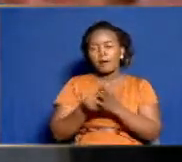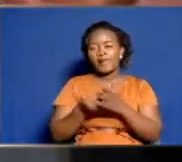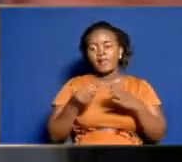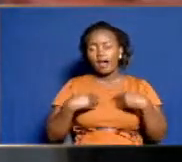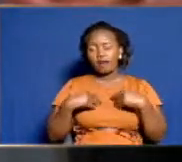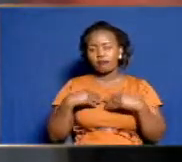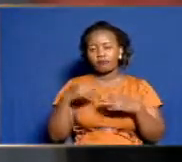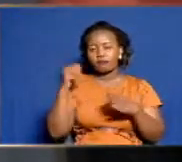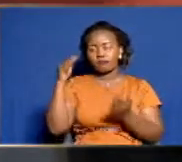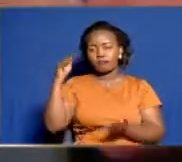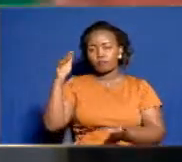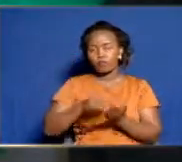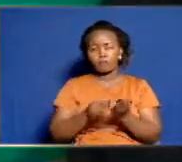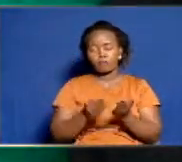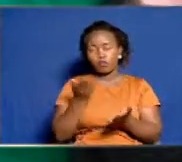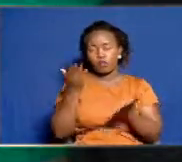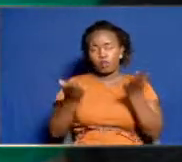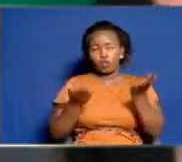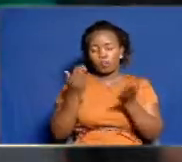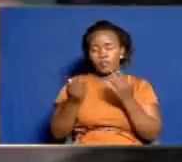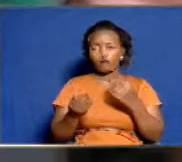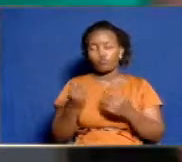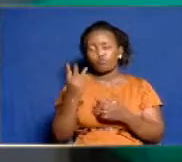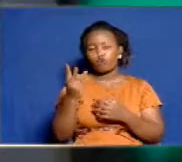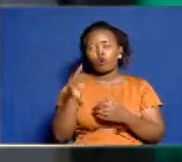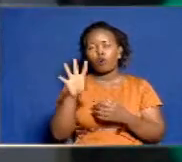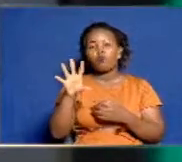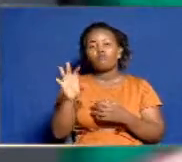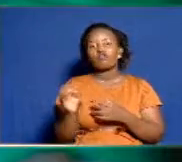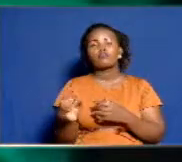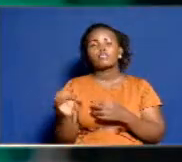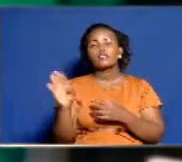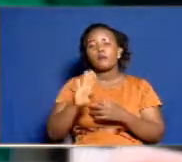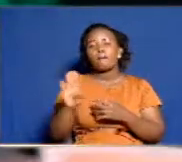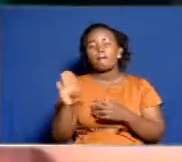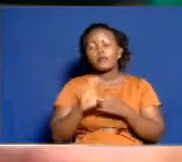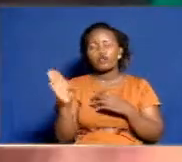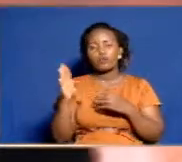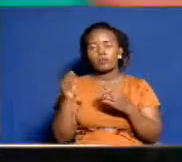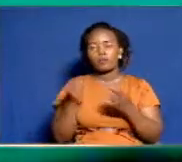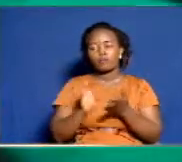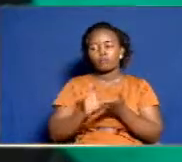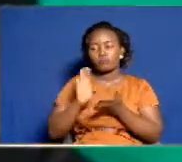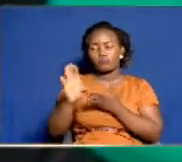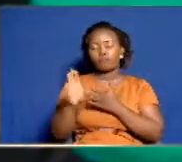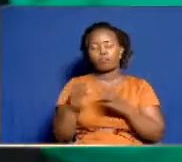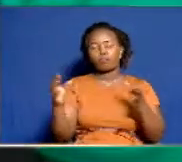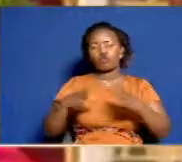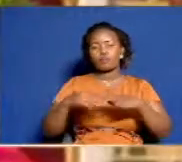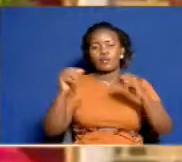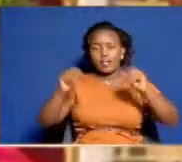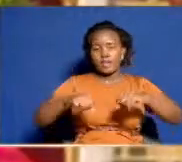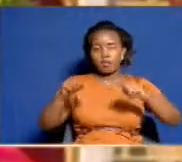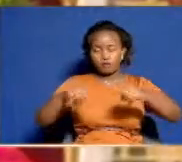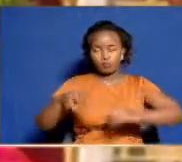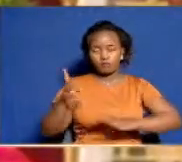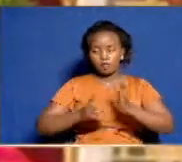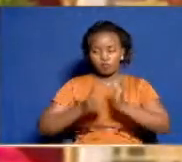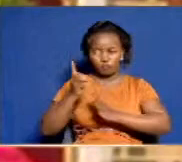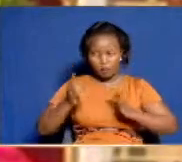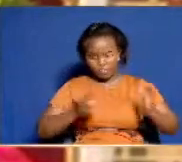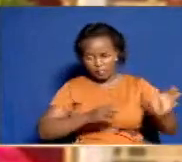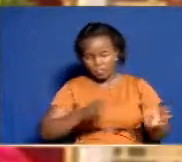compared with the 450.9 billion shillings allocated to drivers and enablers of the development plan